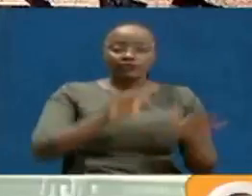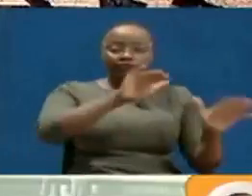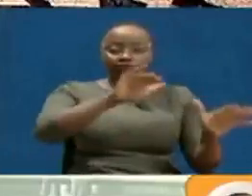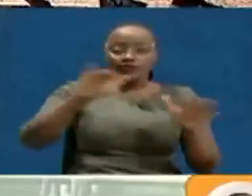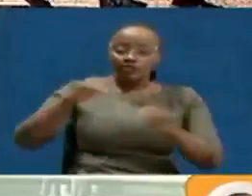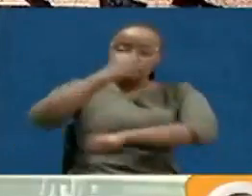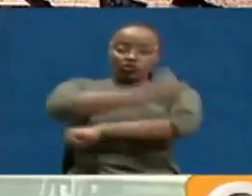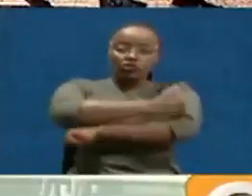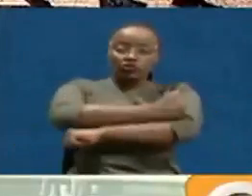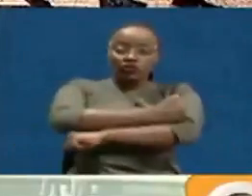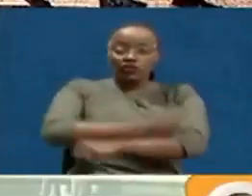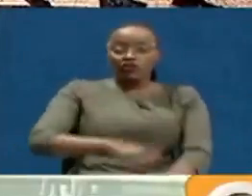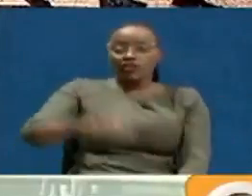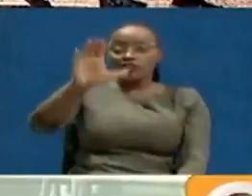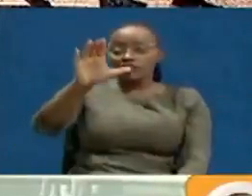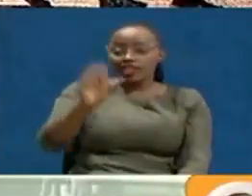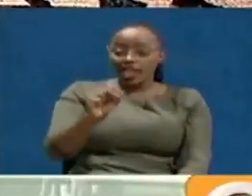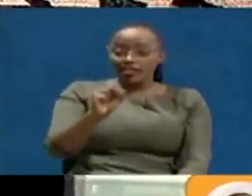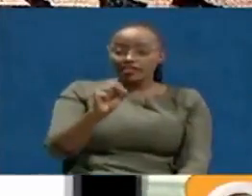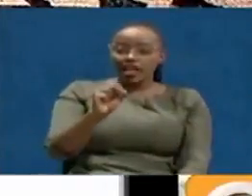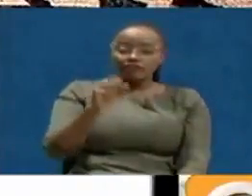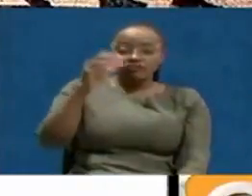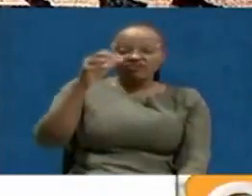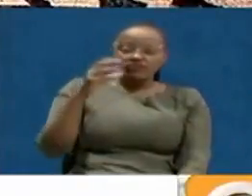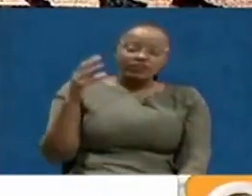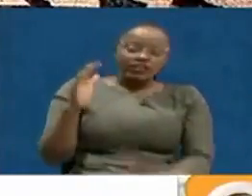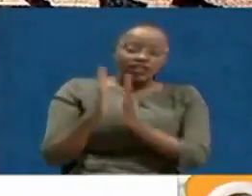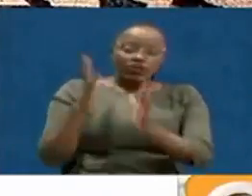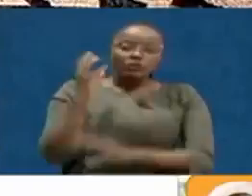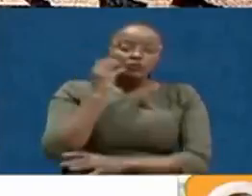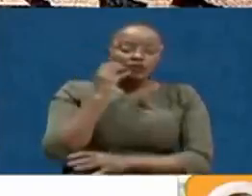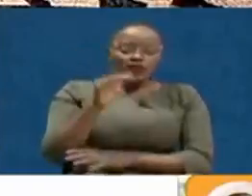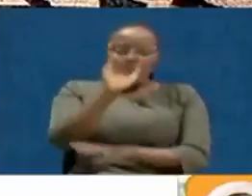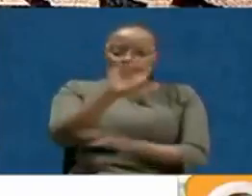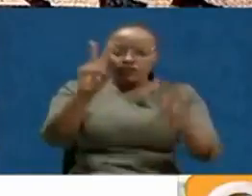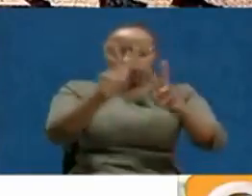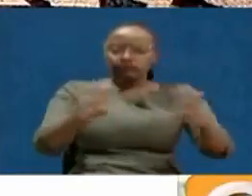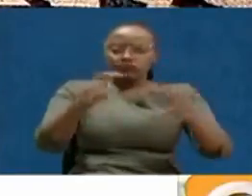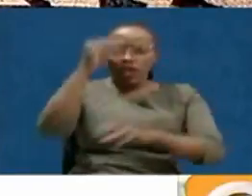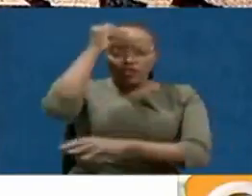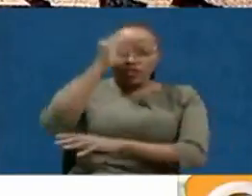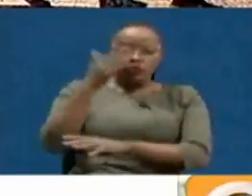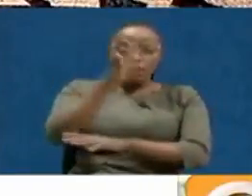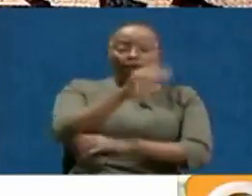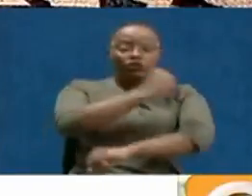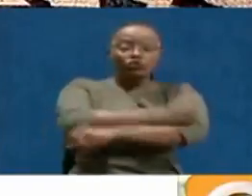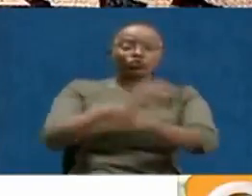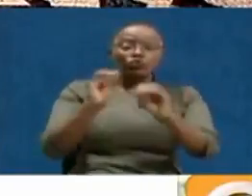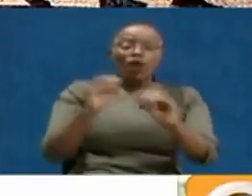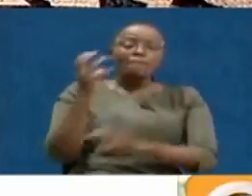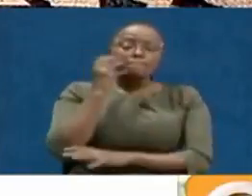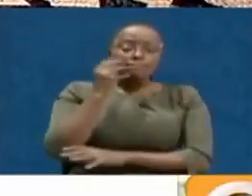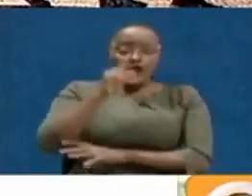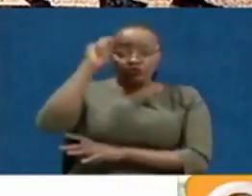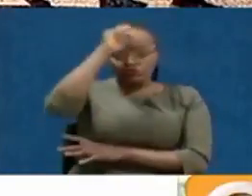Right, still on schools, and Interior Cabinet Secretary Dr. Fred Matiang’i has ordered a thorough search for learners who are yet to report to school. Matiang’i, who